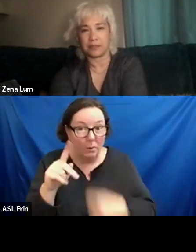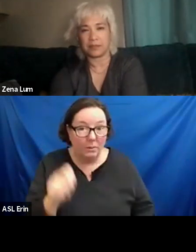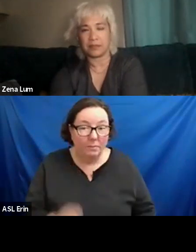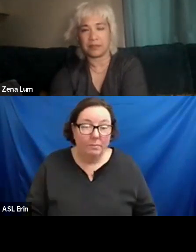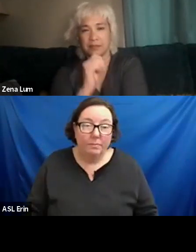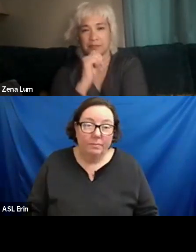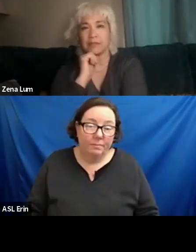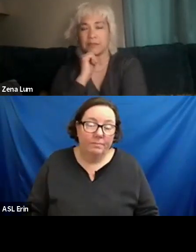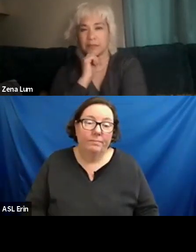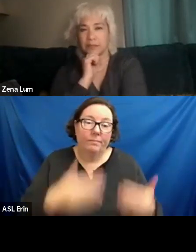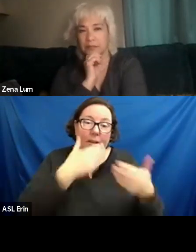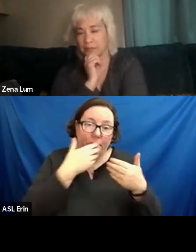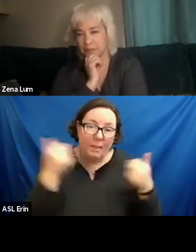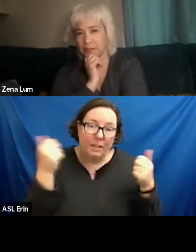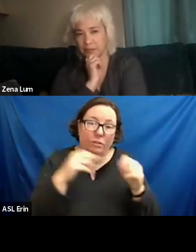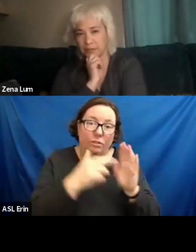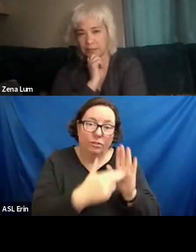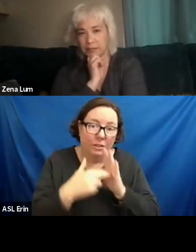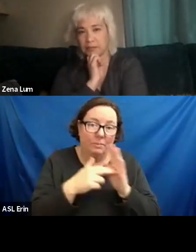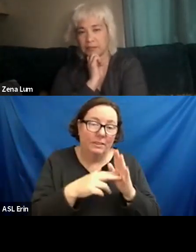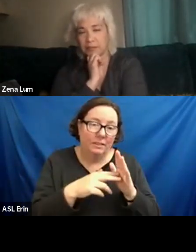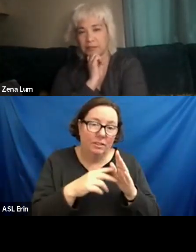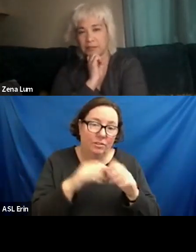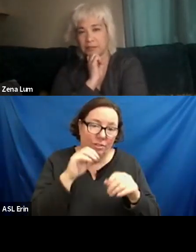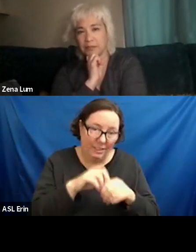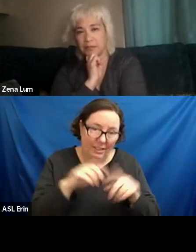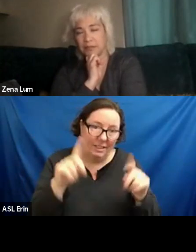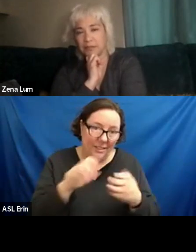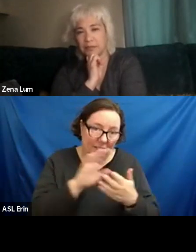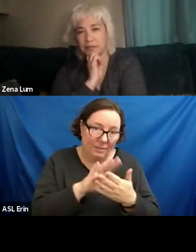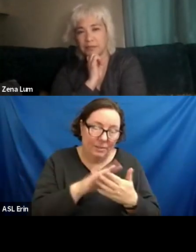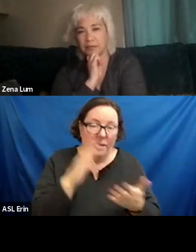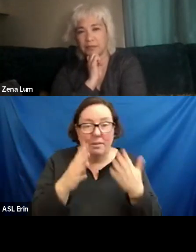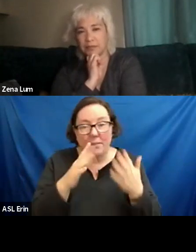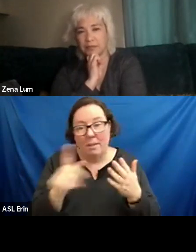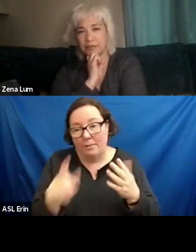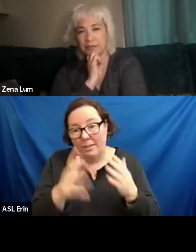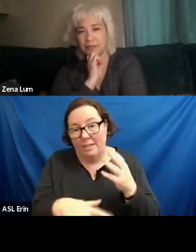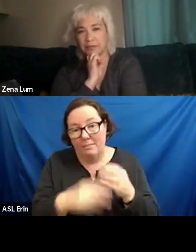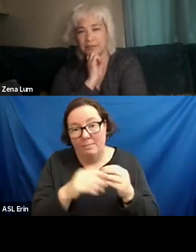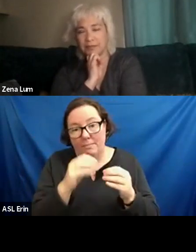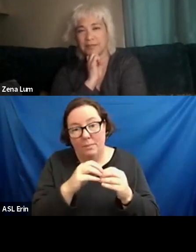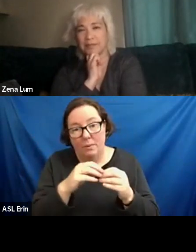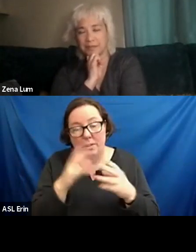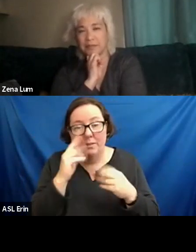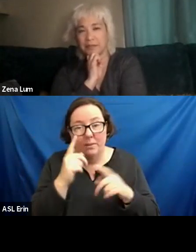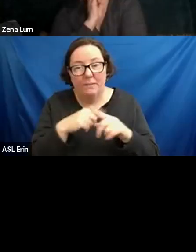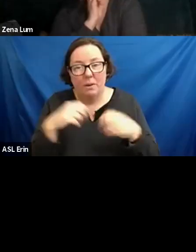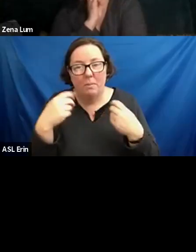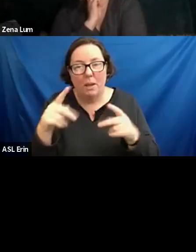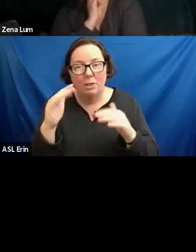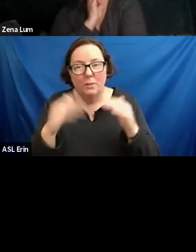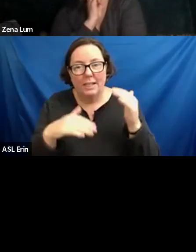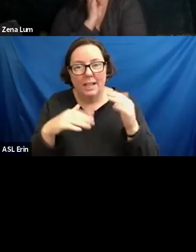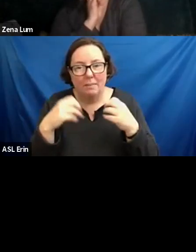get the representation across the city within our exam schools. I would say we'd probably need some info from the Opportunity Gap Office, who